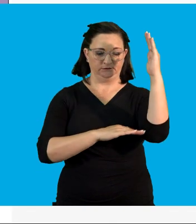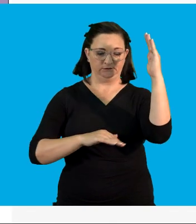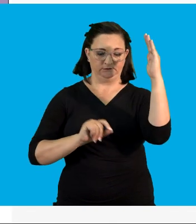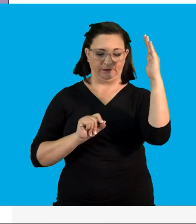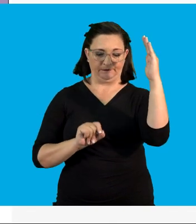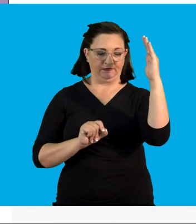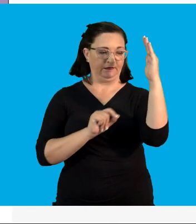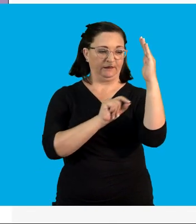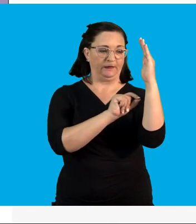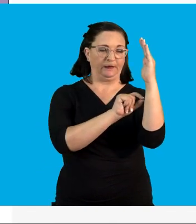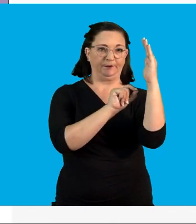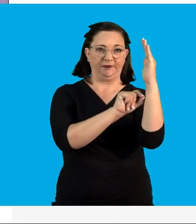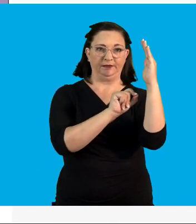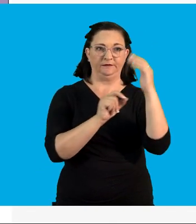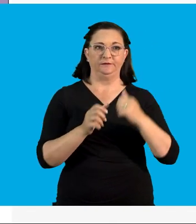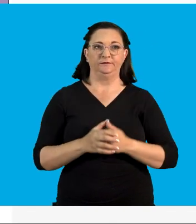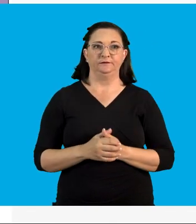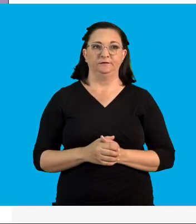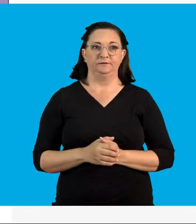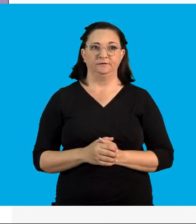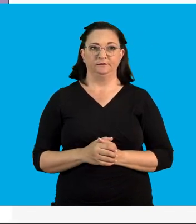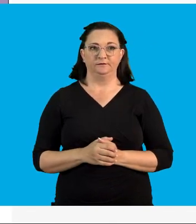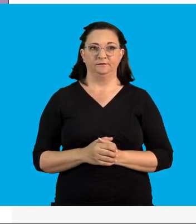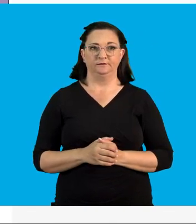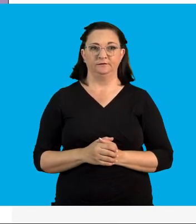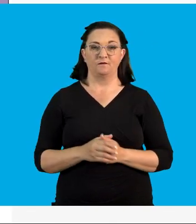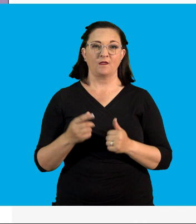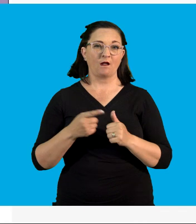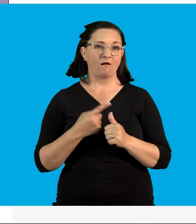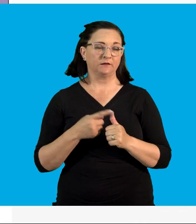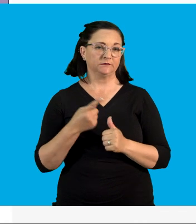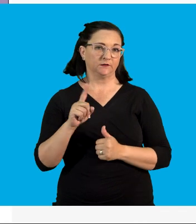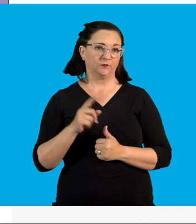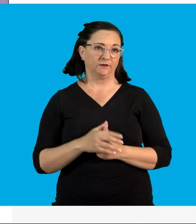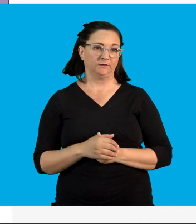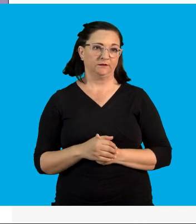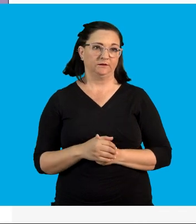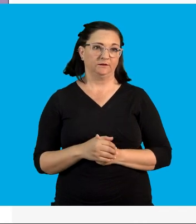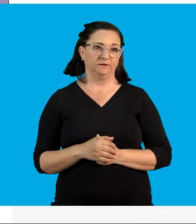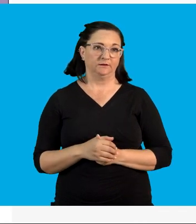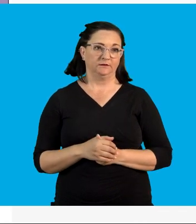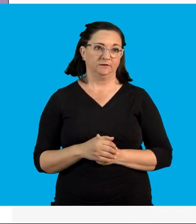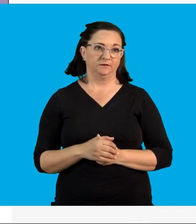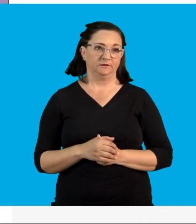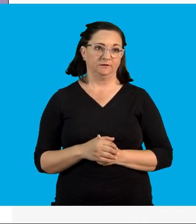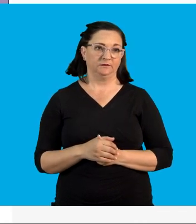pin there and a pin where the triangle ends, and it gives us